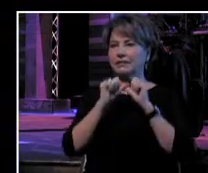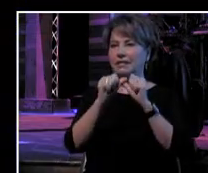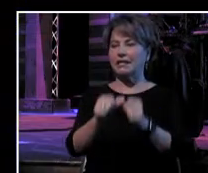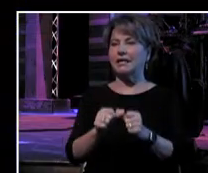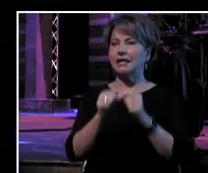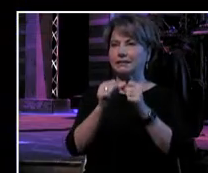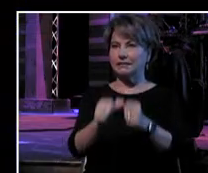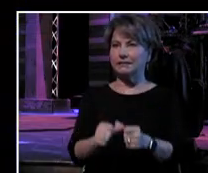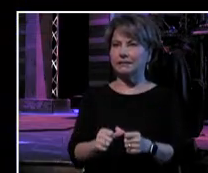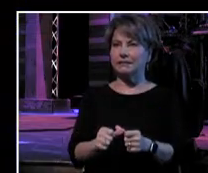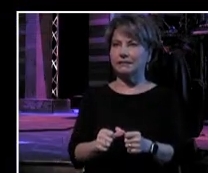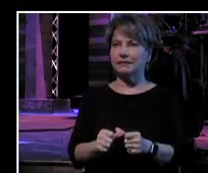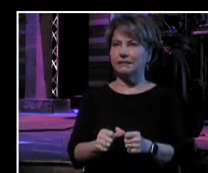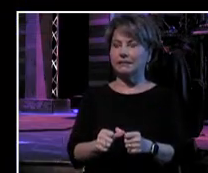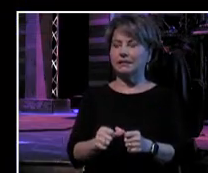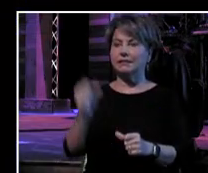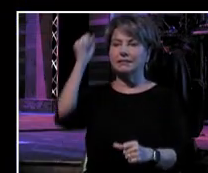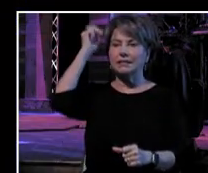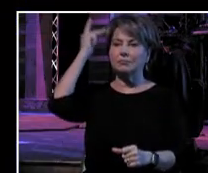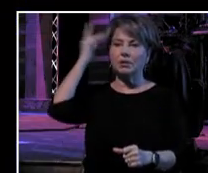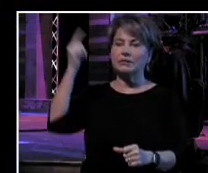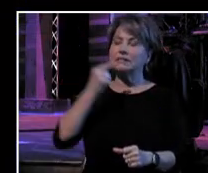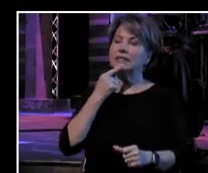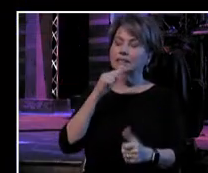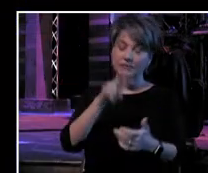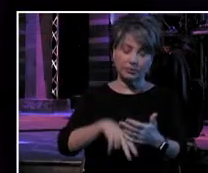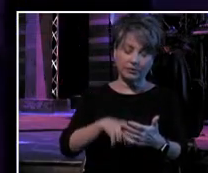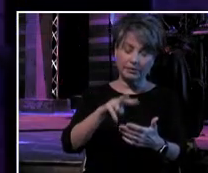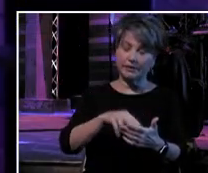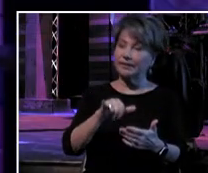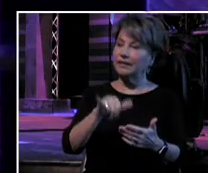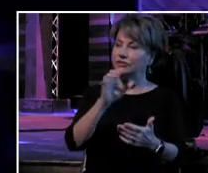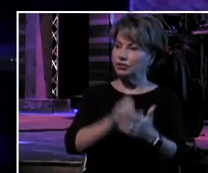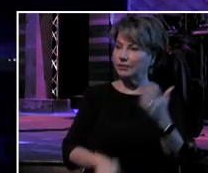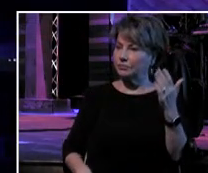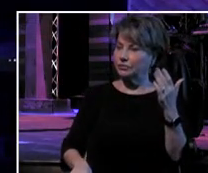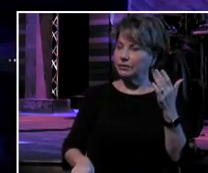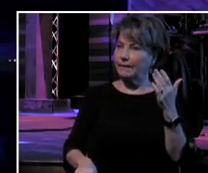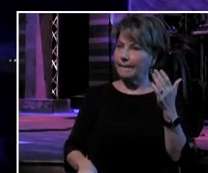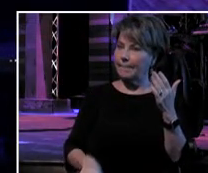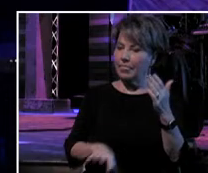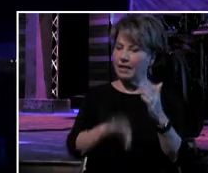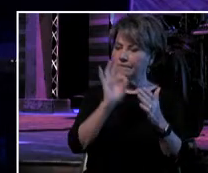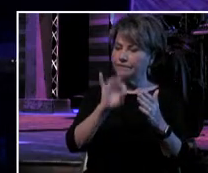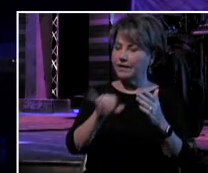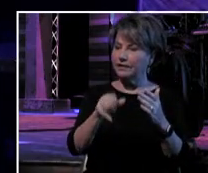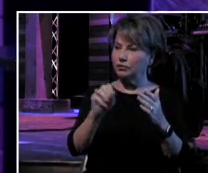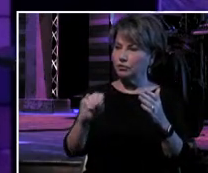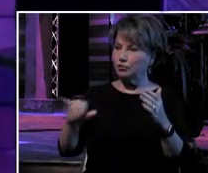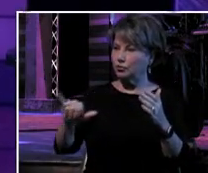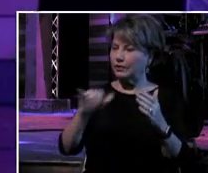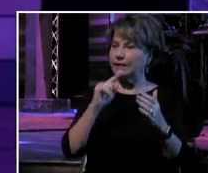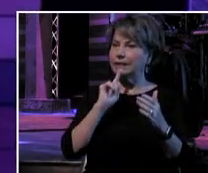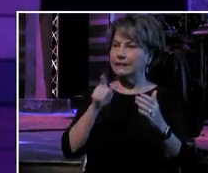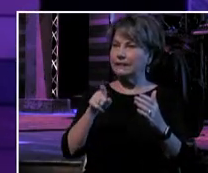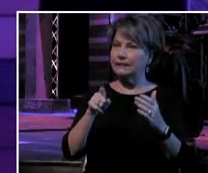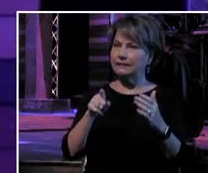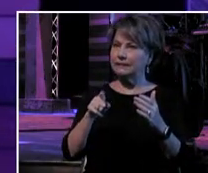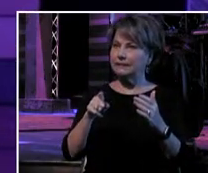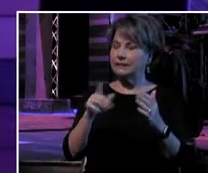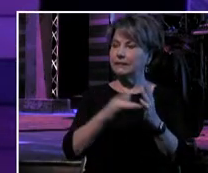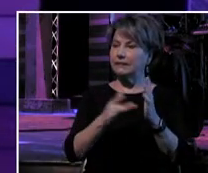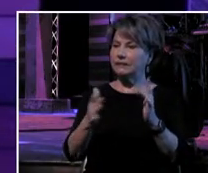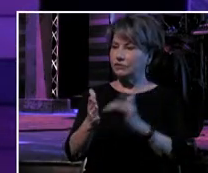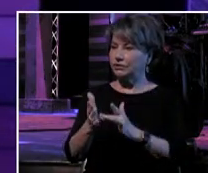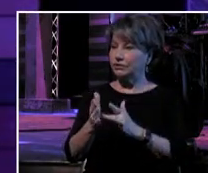And then he's going to make the statement, as we continue to read through this chapter, he's going to say, find your joy in Jesus. When your joy